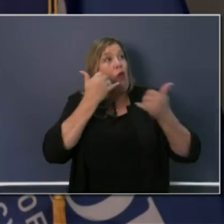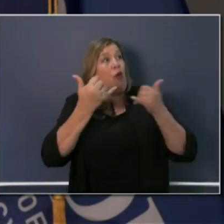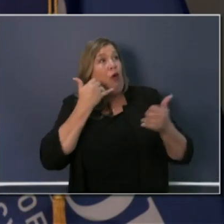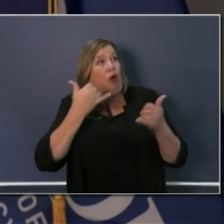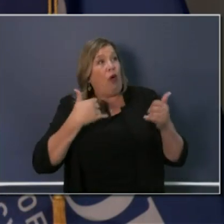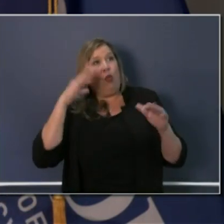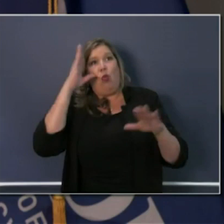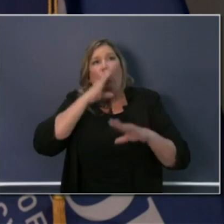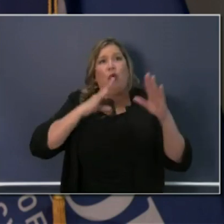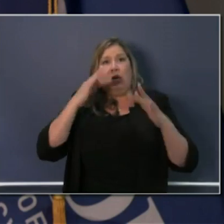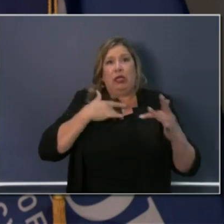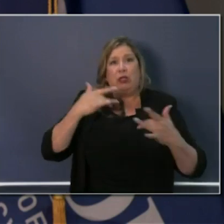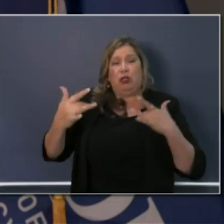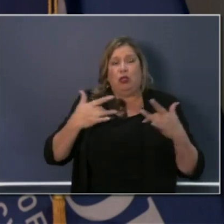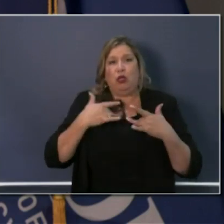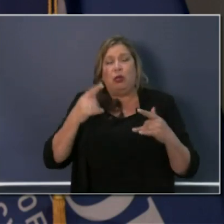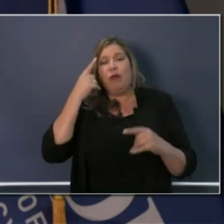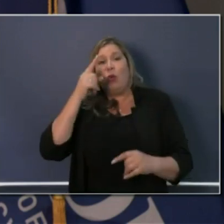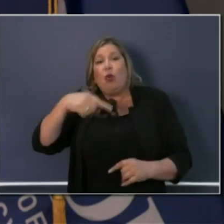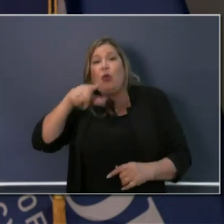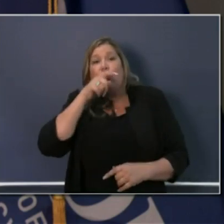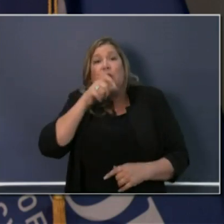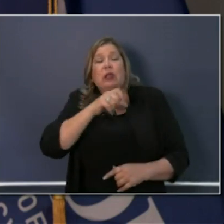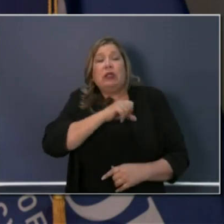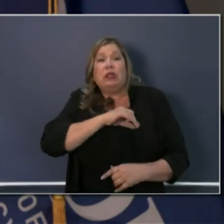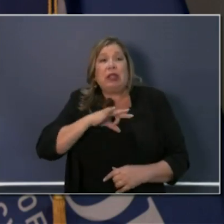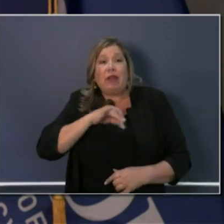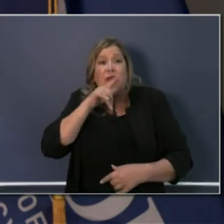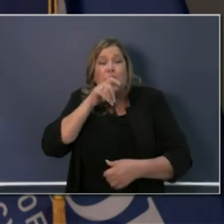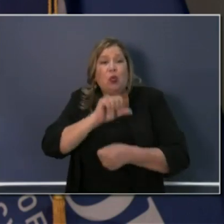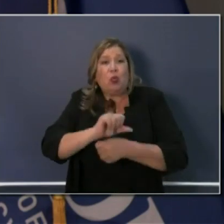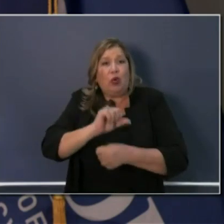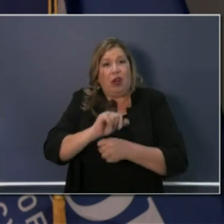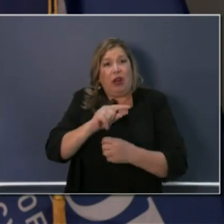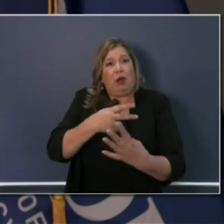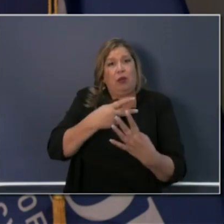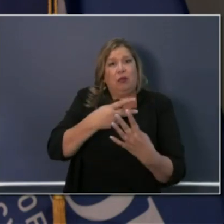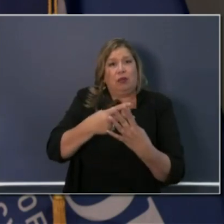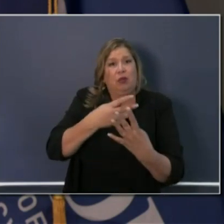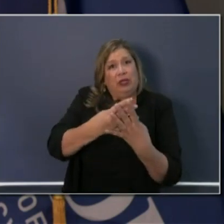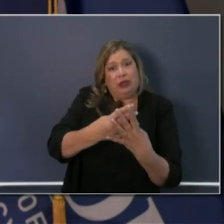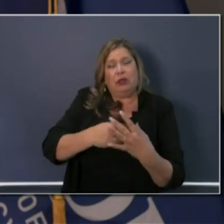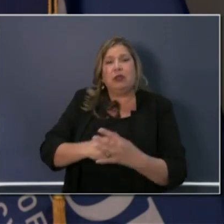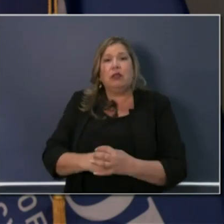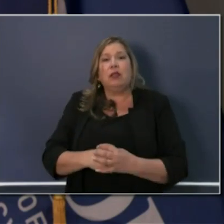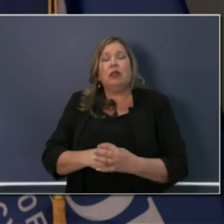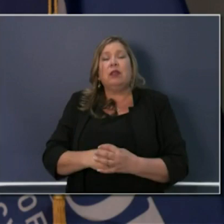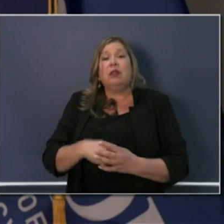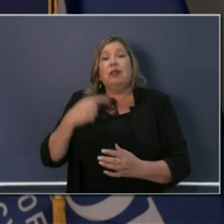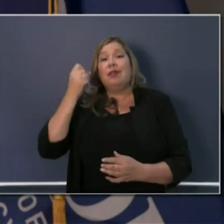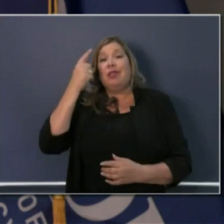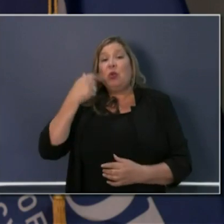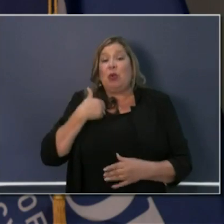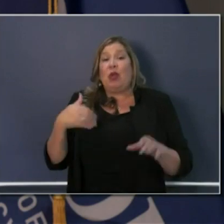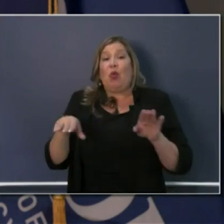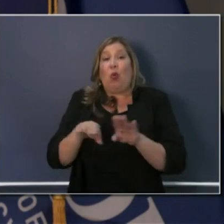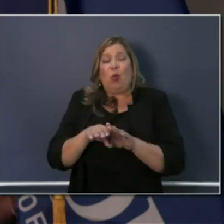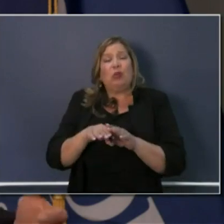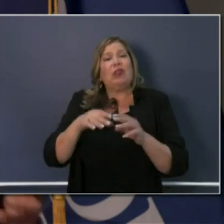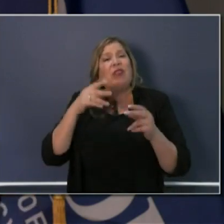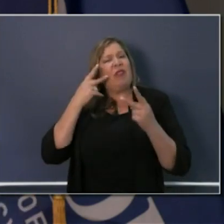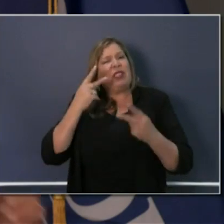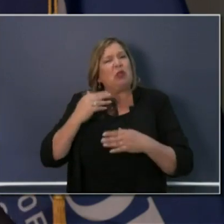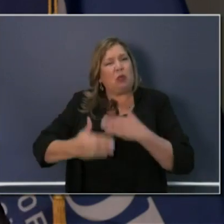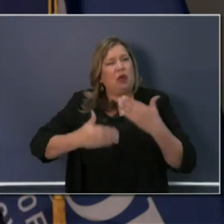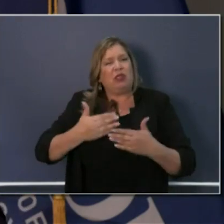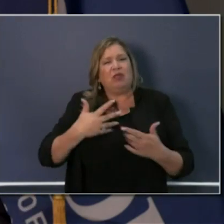expressing concern for the staff, not just for the inmates themselves. We shut down the visitation process, but folks coming in and out,